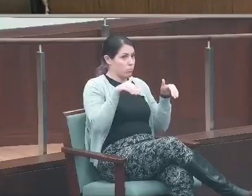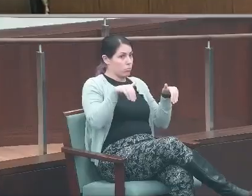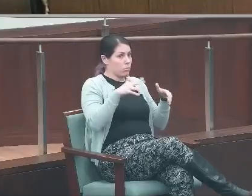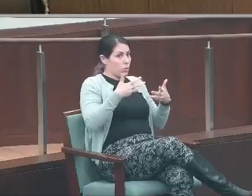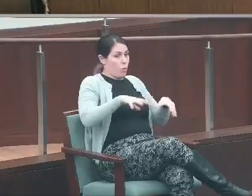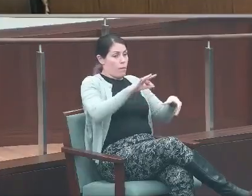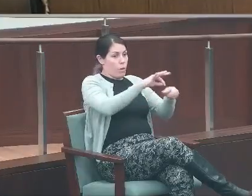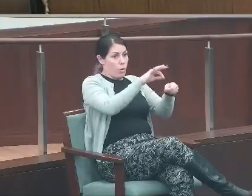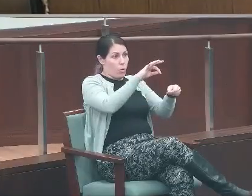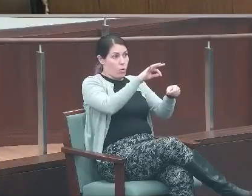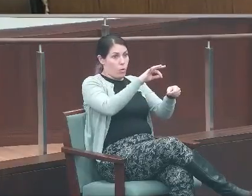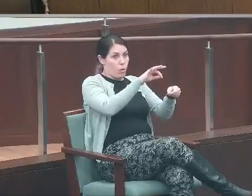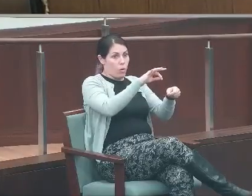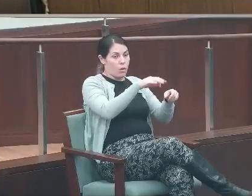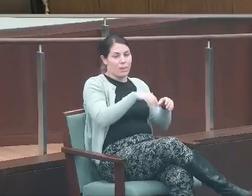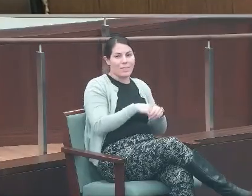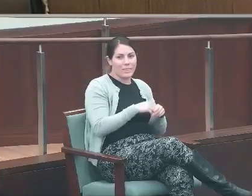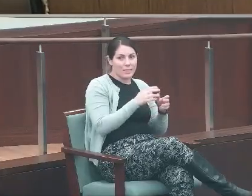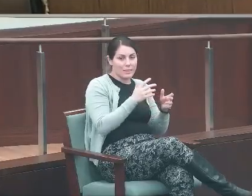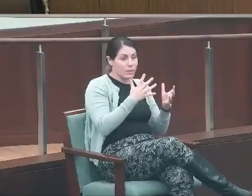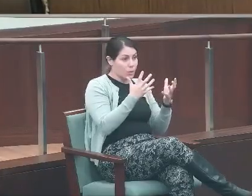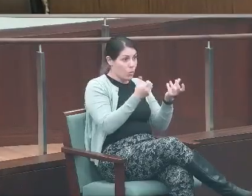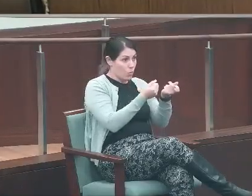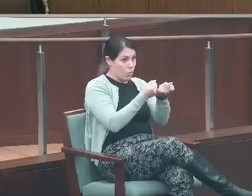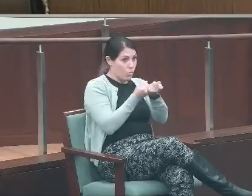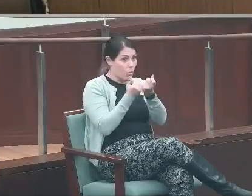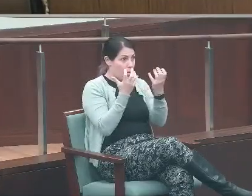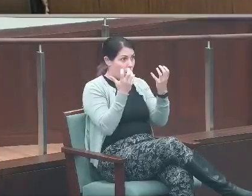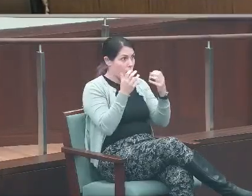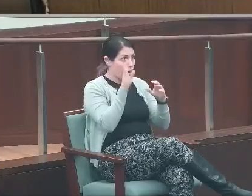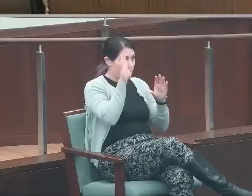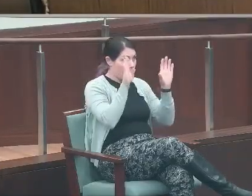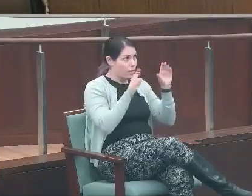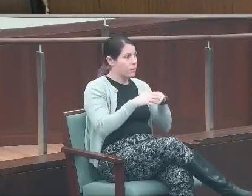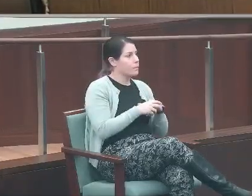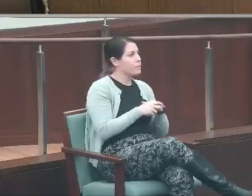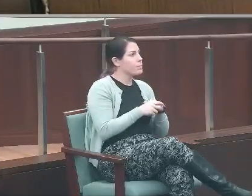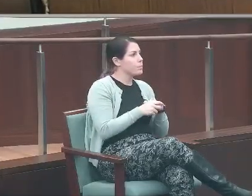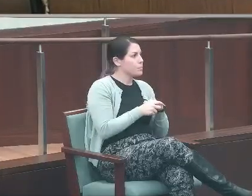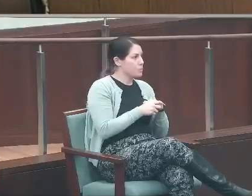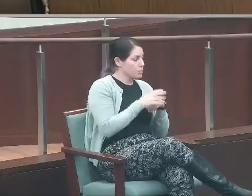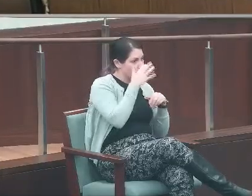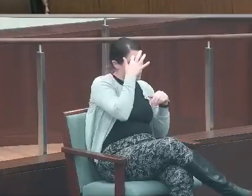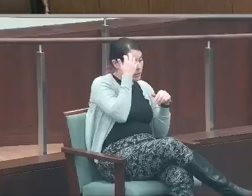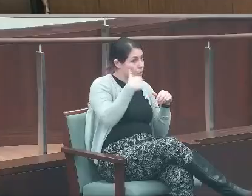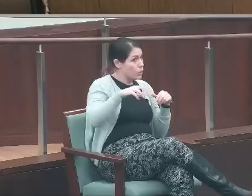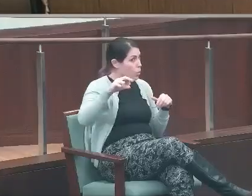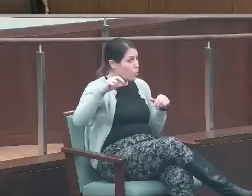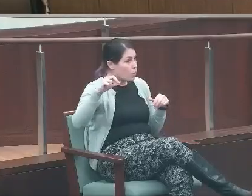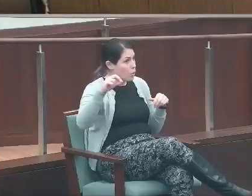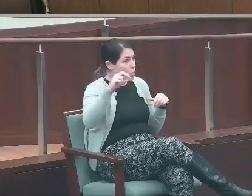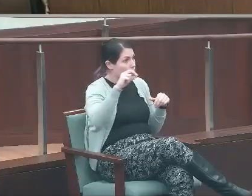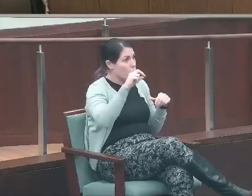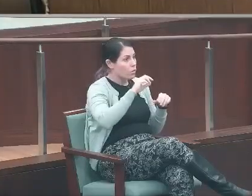All those in favor, please indicate by saying aye. Aye. Any opposed? None. Any